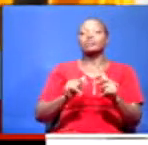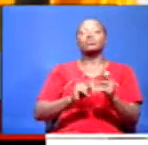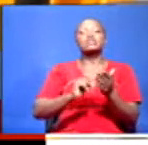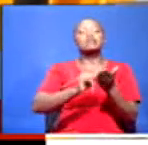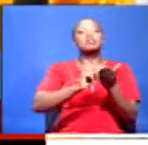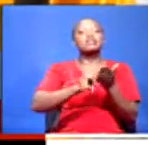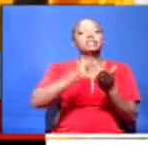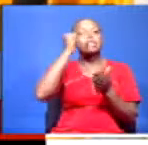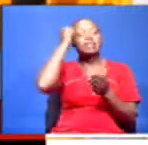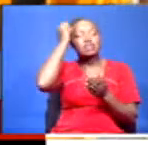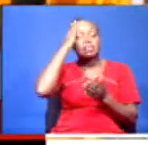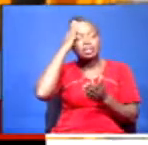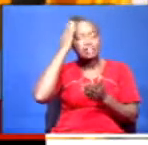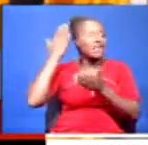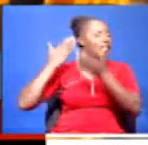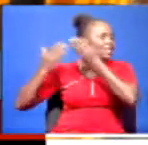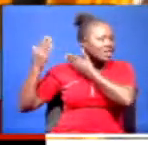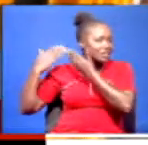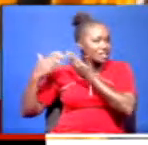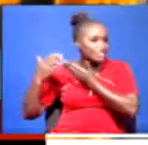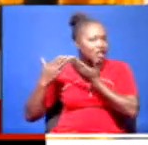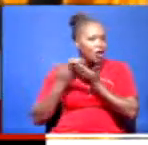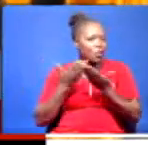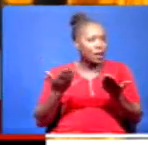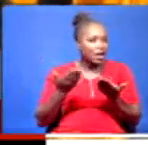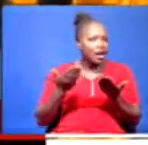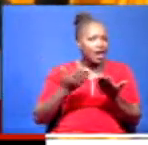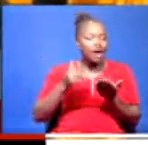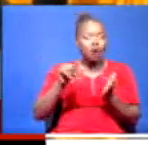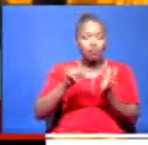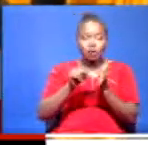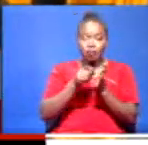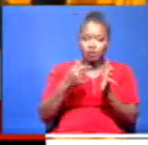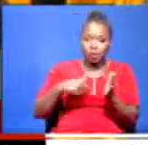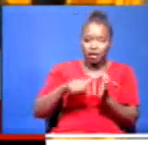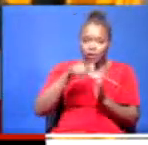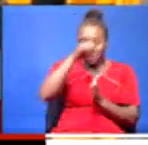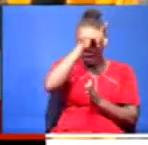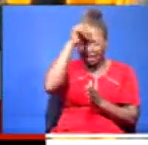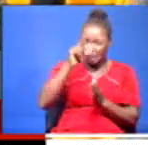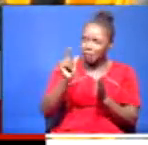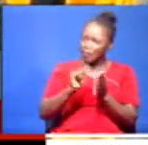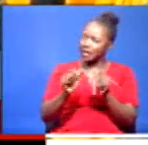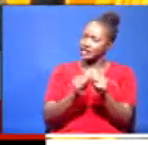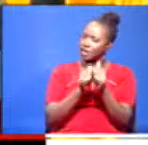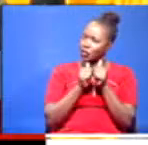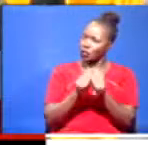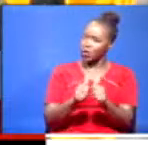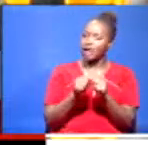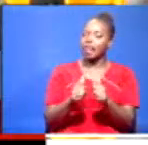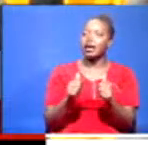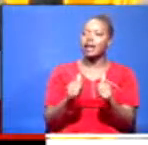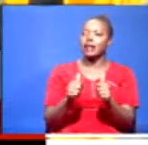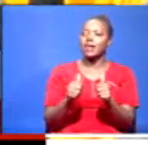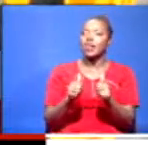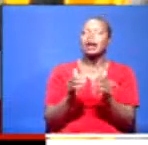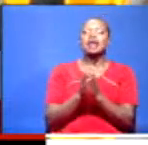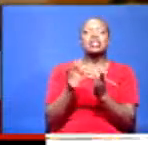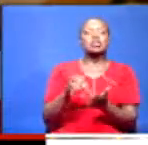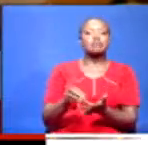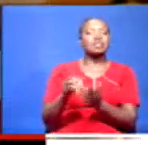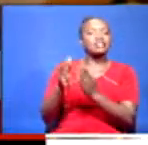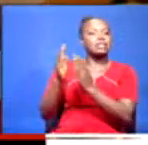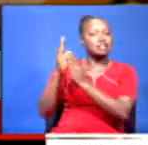kumbukumbu za historia kwa sababu shida zetu za Laikipia zimeandikwa vizuri, hasa mambo ya usalama, mambo ya